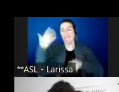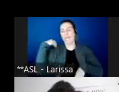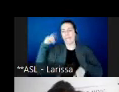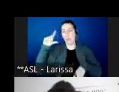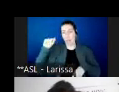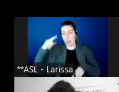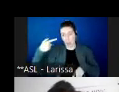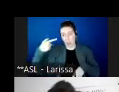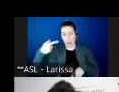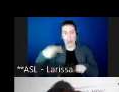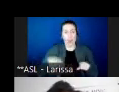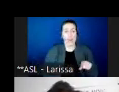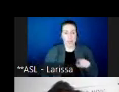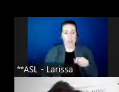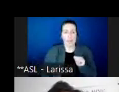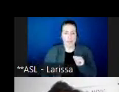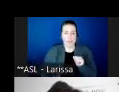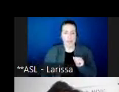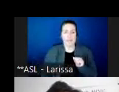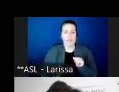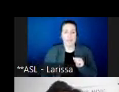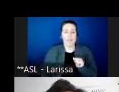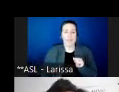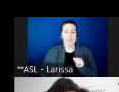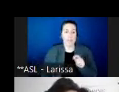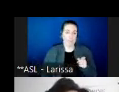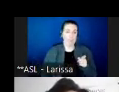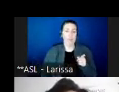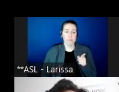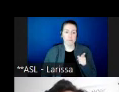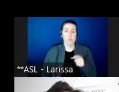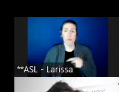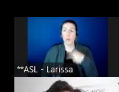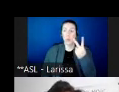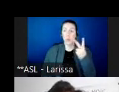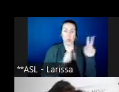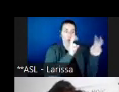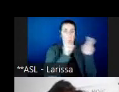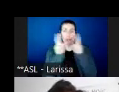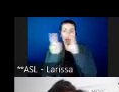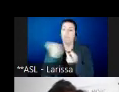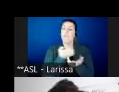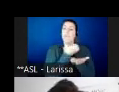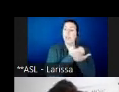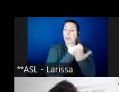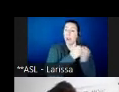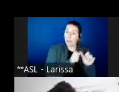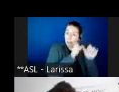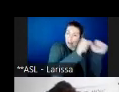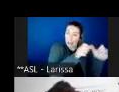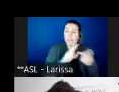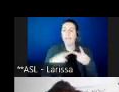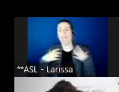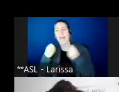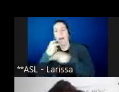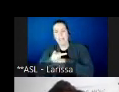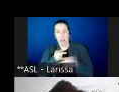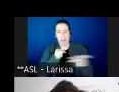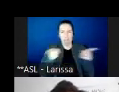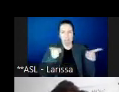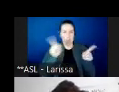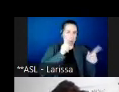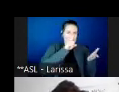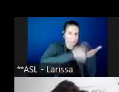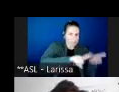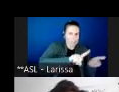card, is a deep dive into two topics, economic security and healthcare. And in doing so,